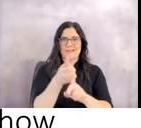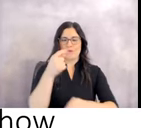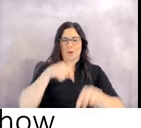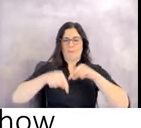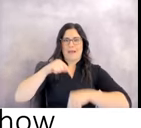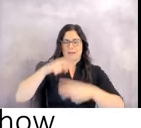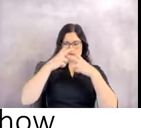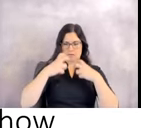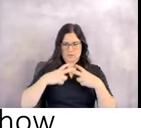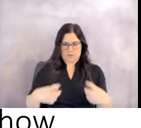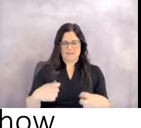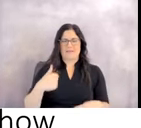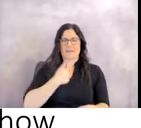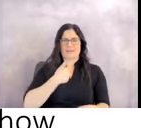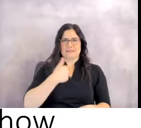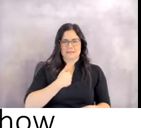do I know if this is a quality